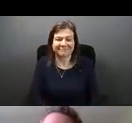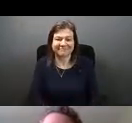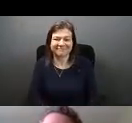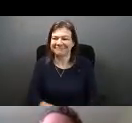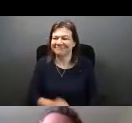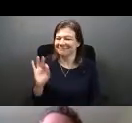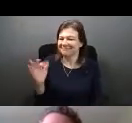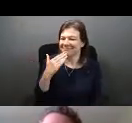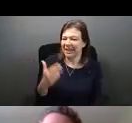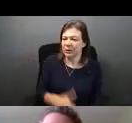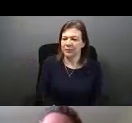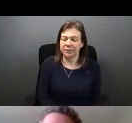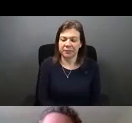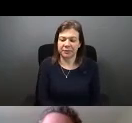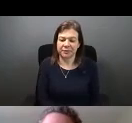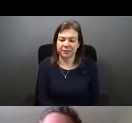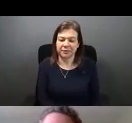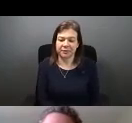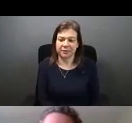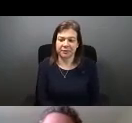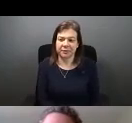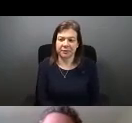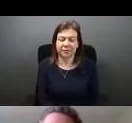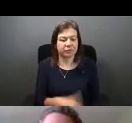Okay, great. Thank you. You're welcome.